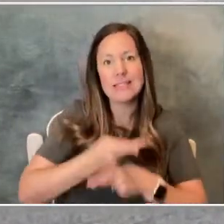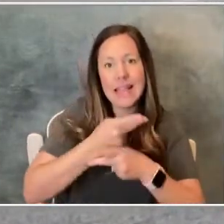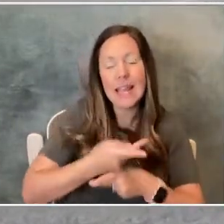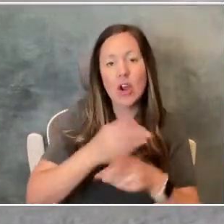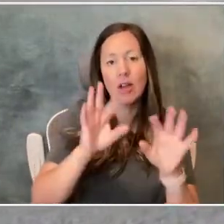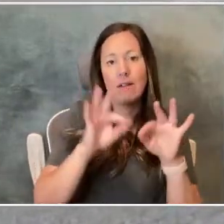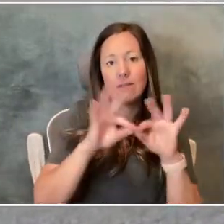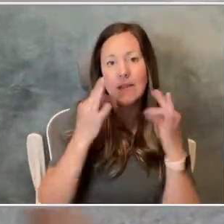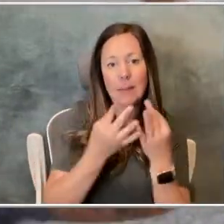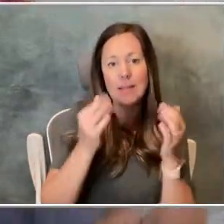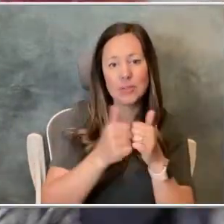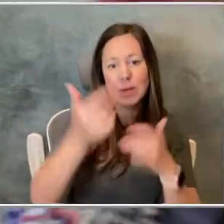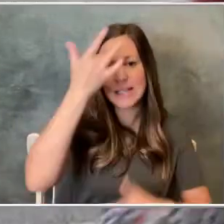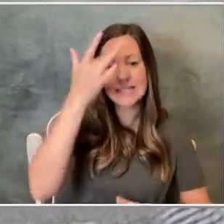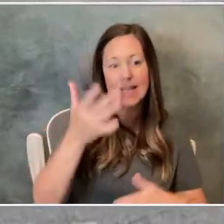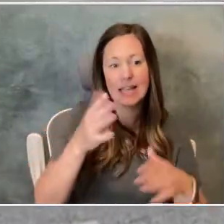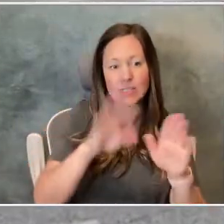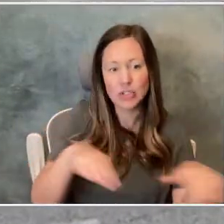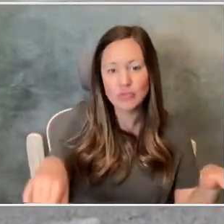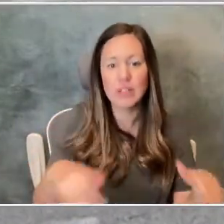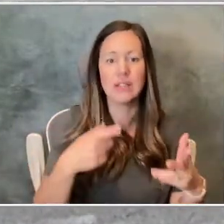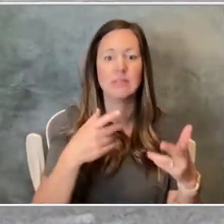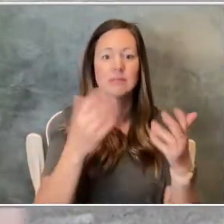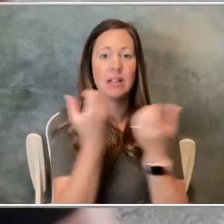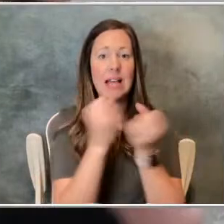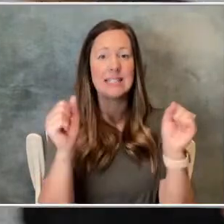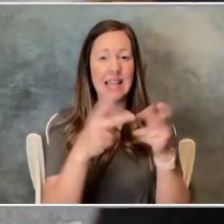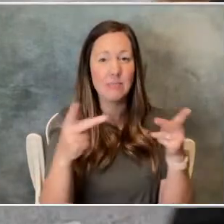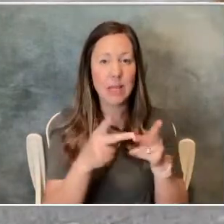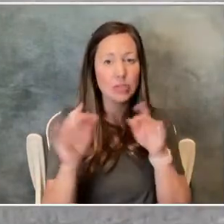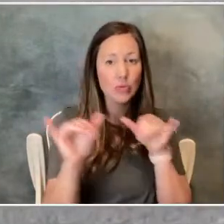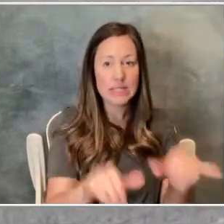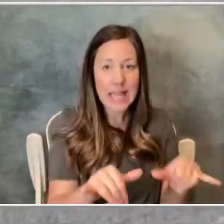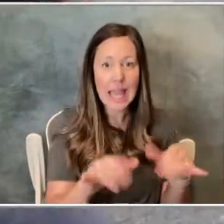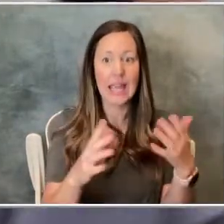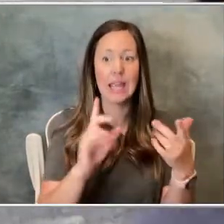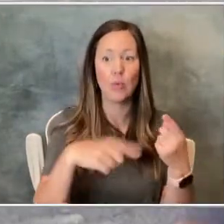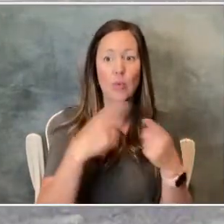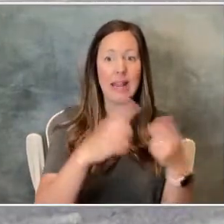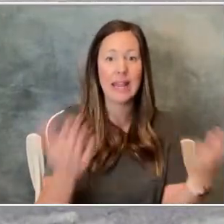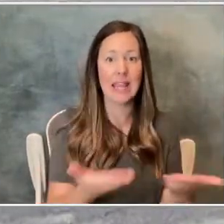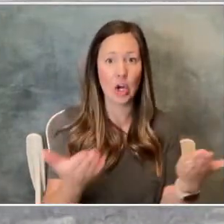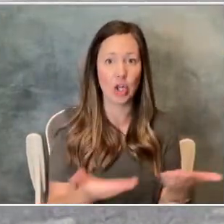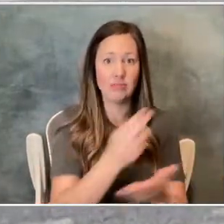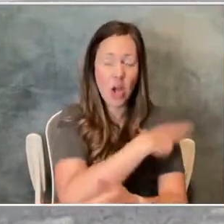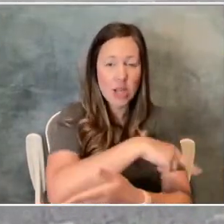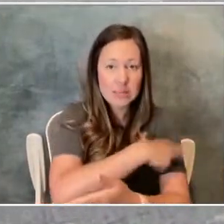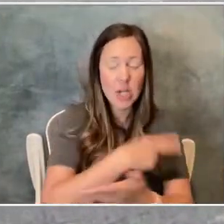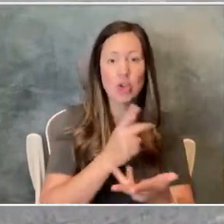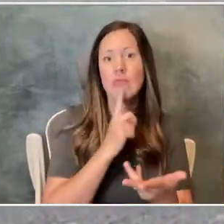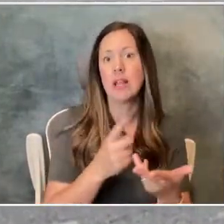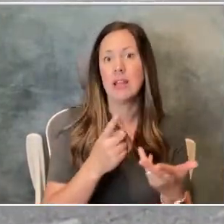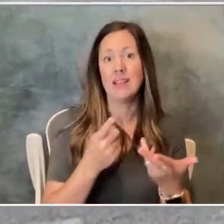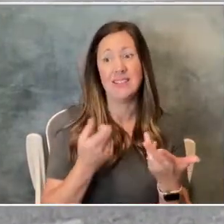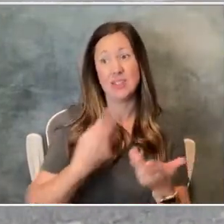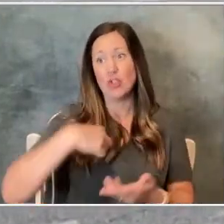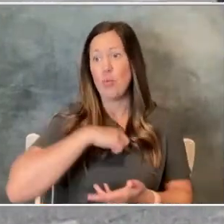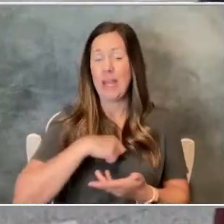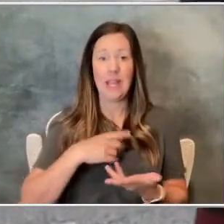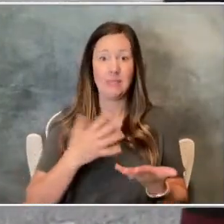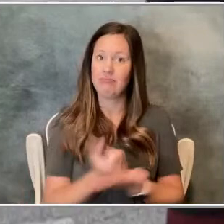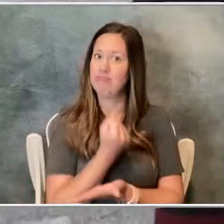them a safe place to stay when they're in town receiving medical care. So it's a real pleasure for us and really for the